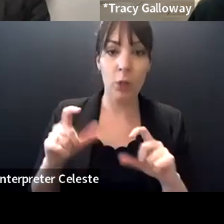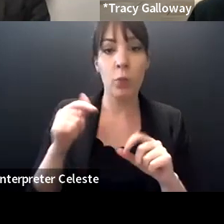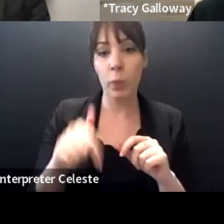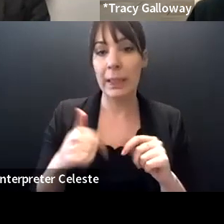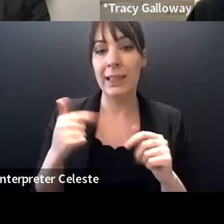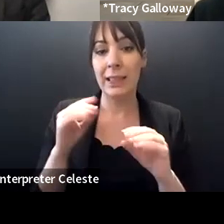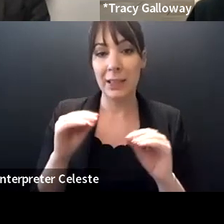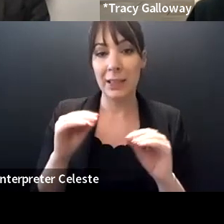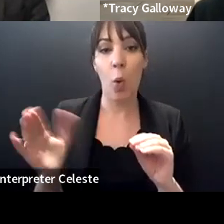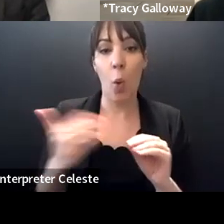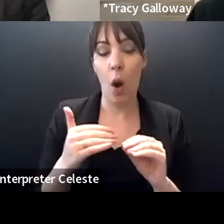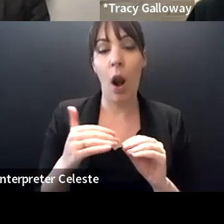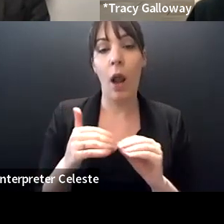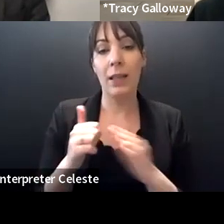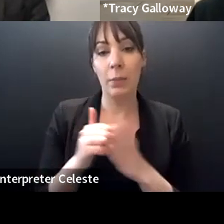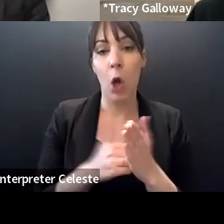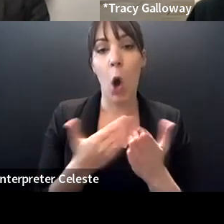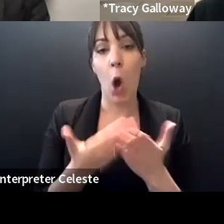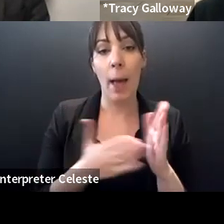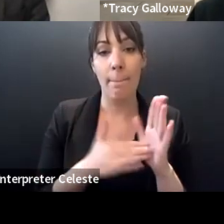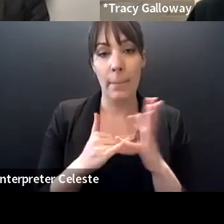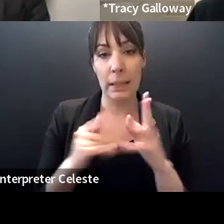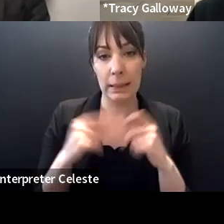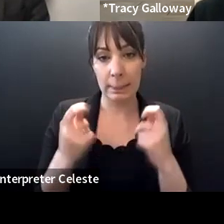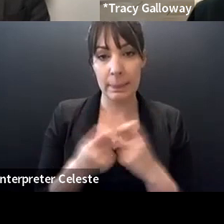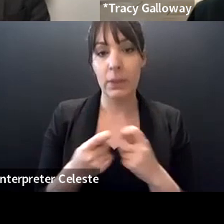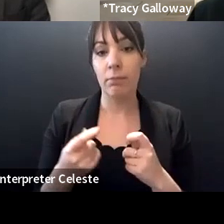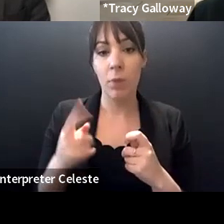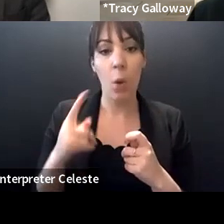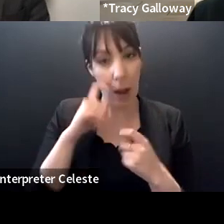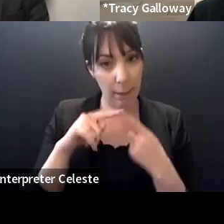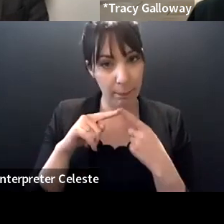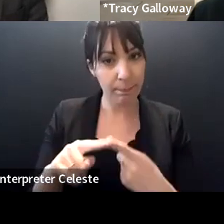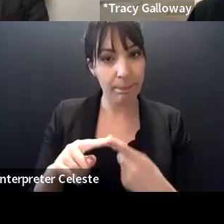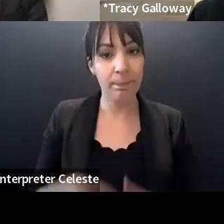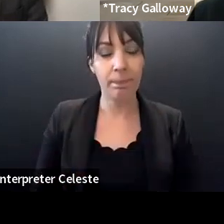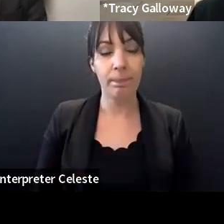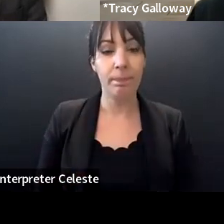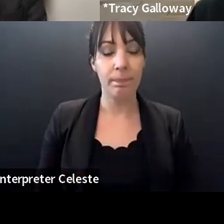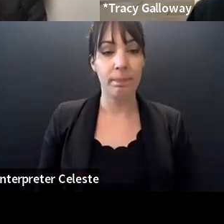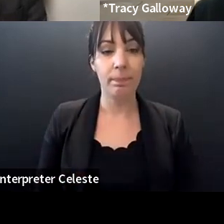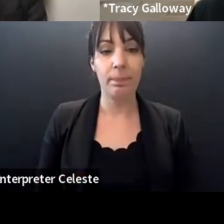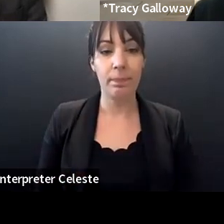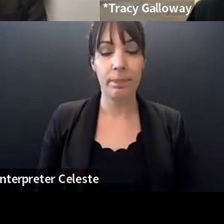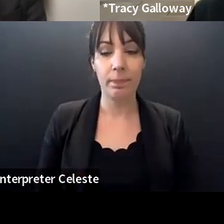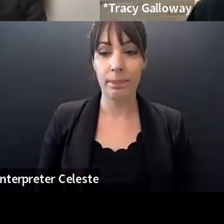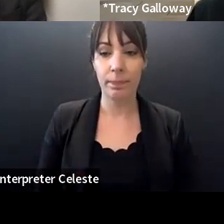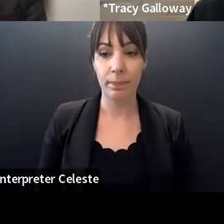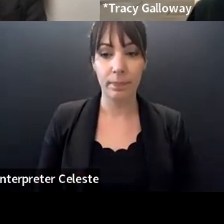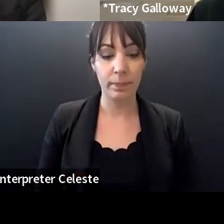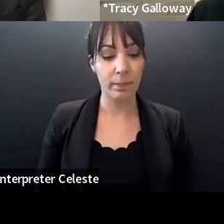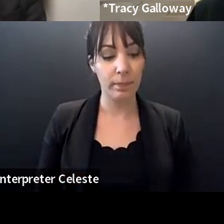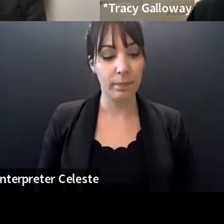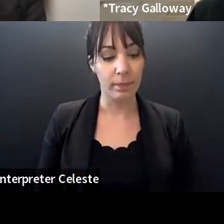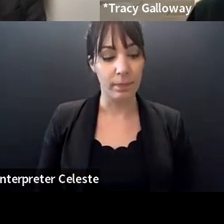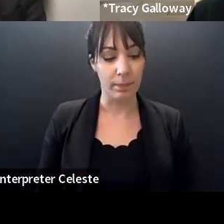subjects through Microsoft Teams, and it's there to stay. In response to your question, what do